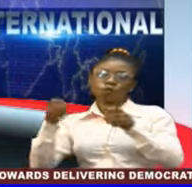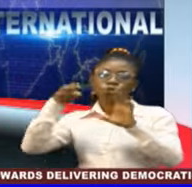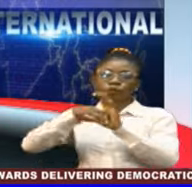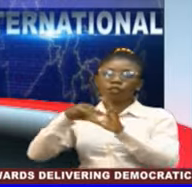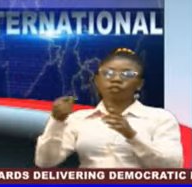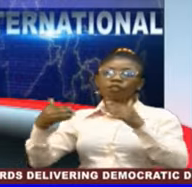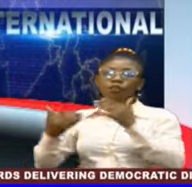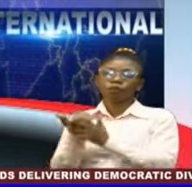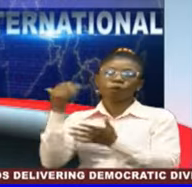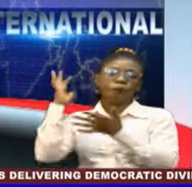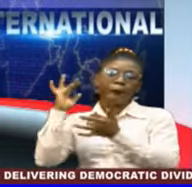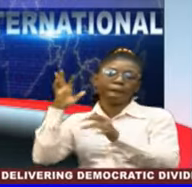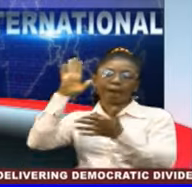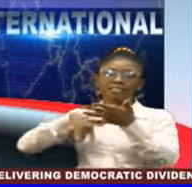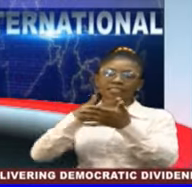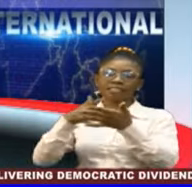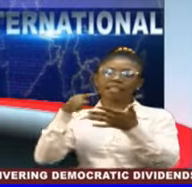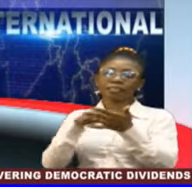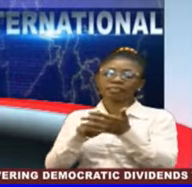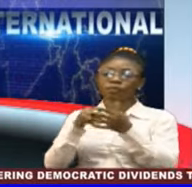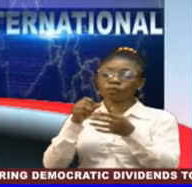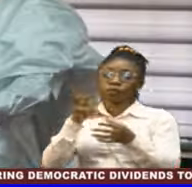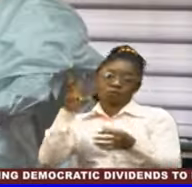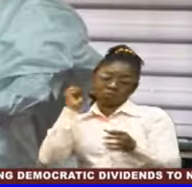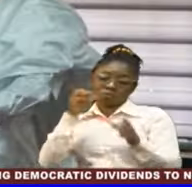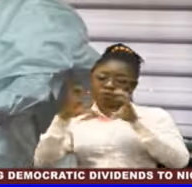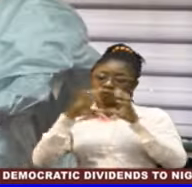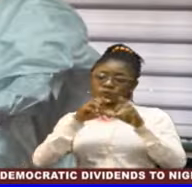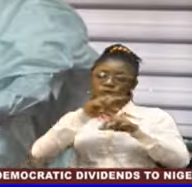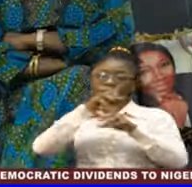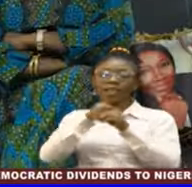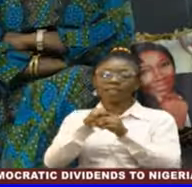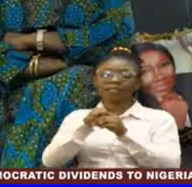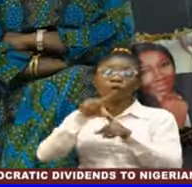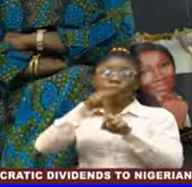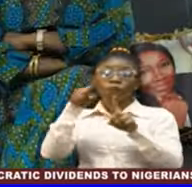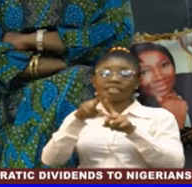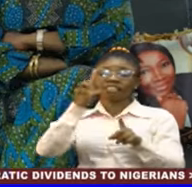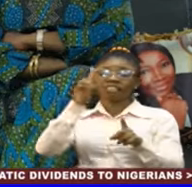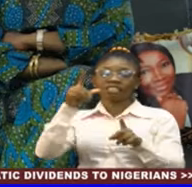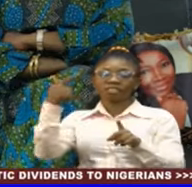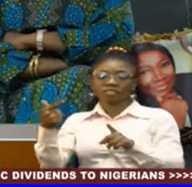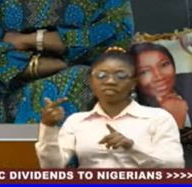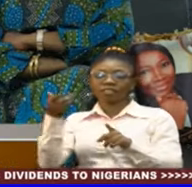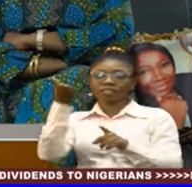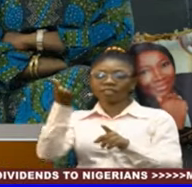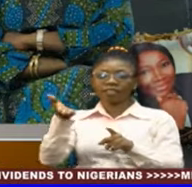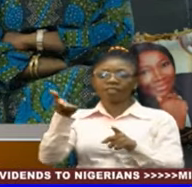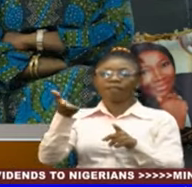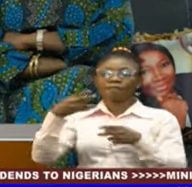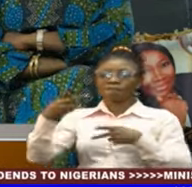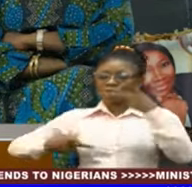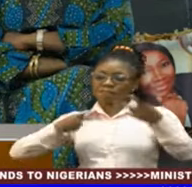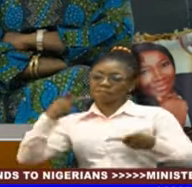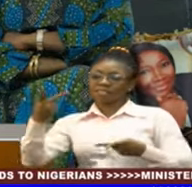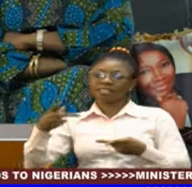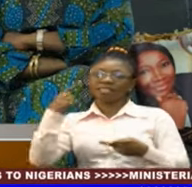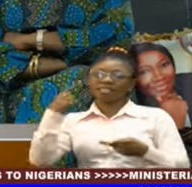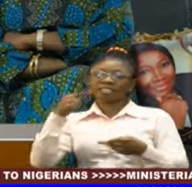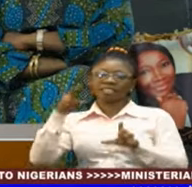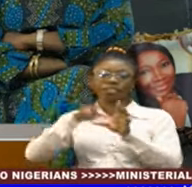agenda. This was the main conversation when the Director General of DTAC, Dr. Yusuf Buba Yakub, visited the